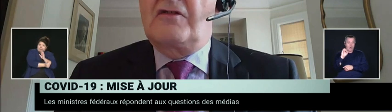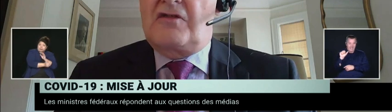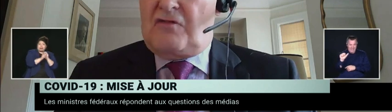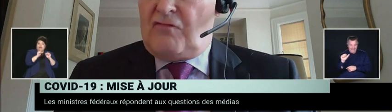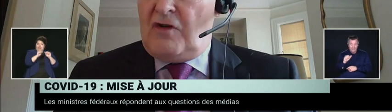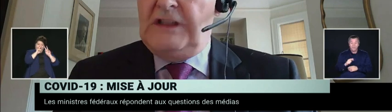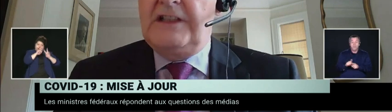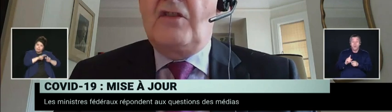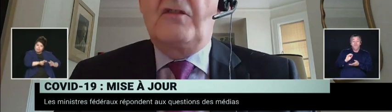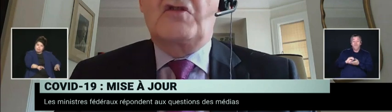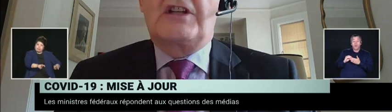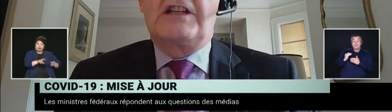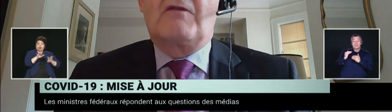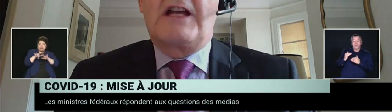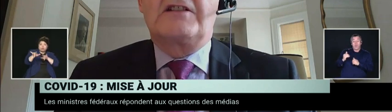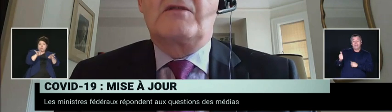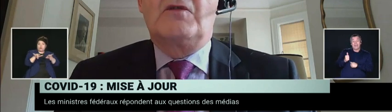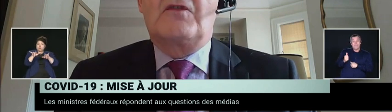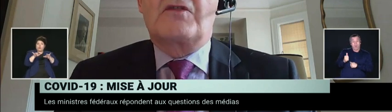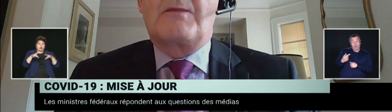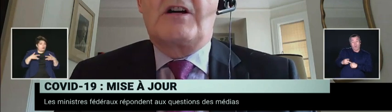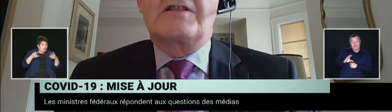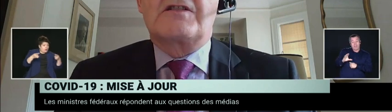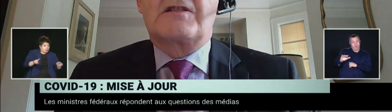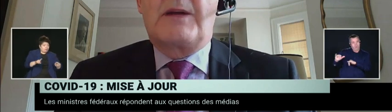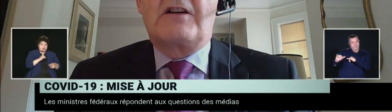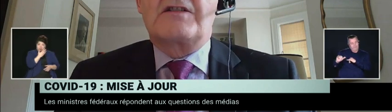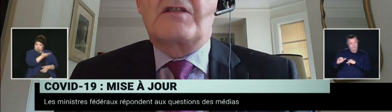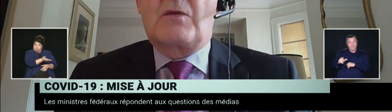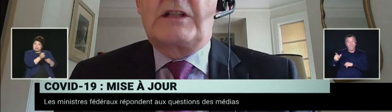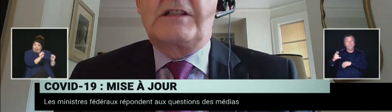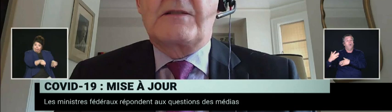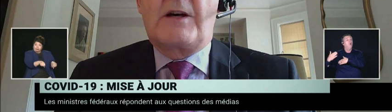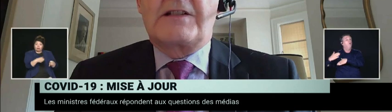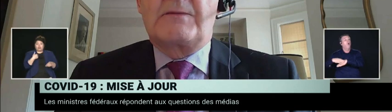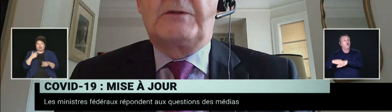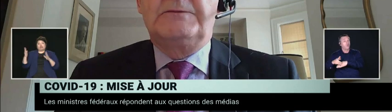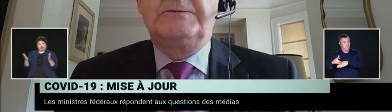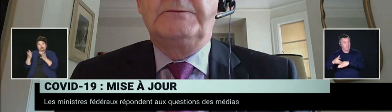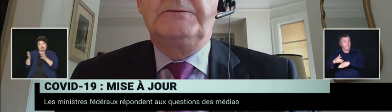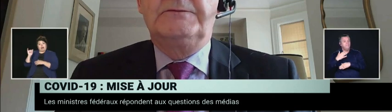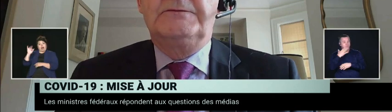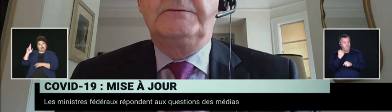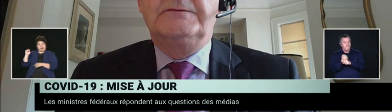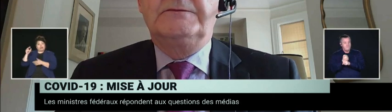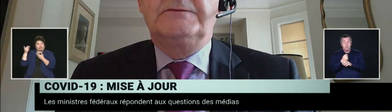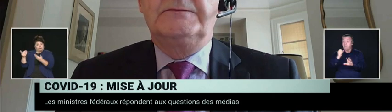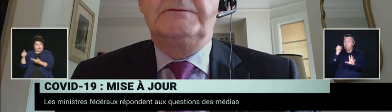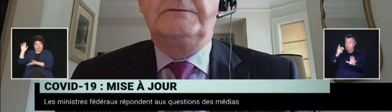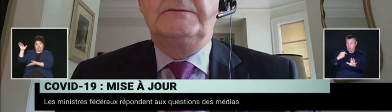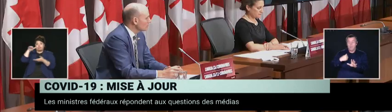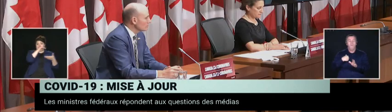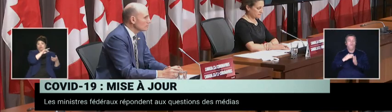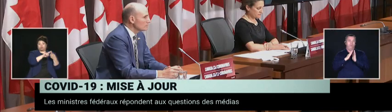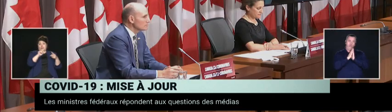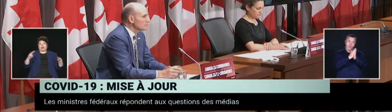are strongly encouraging Iran to move those boxes to Paris as quickly as possible. Follow